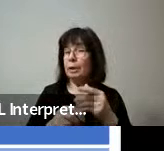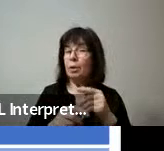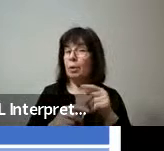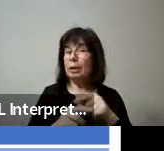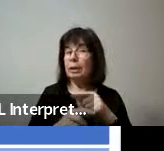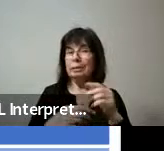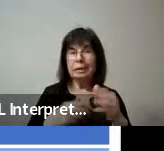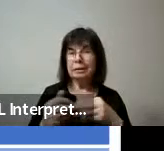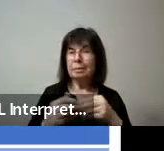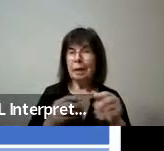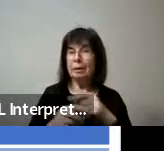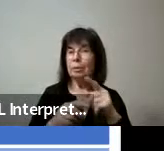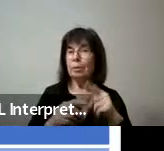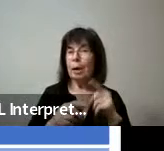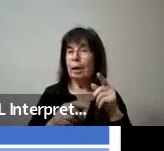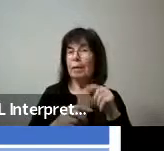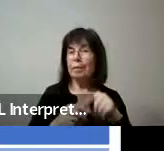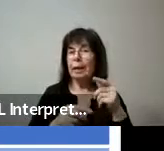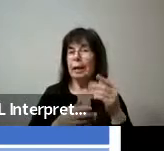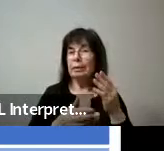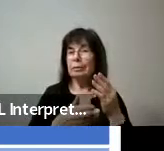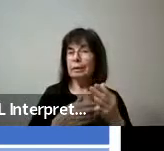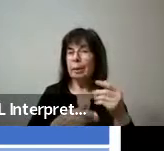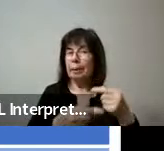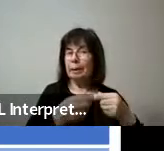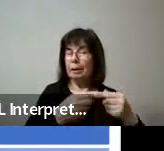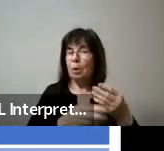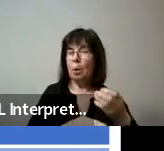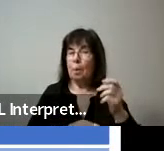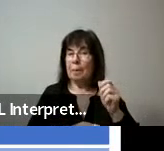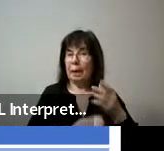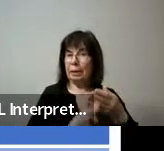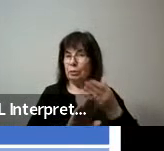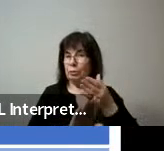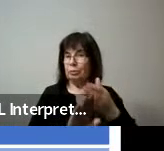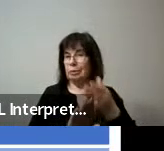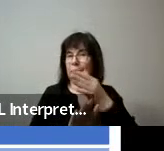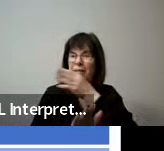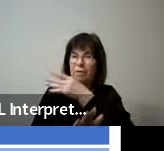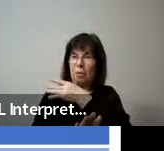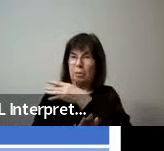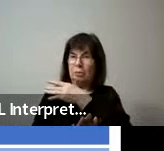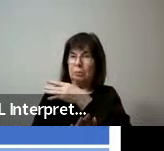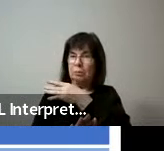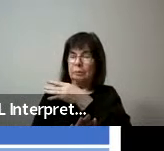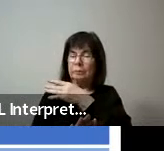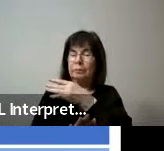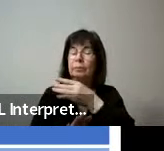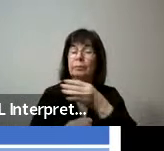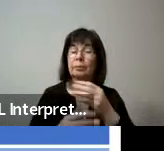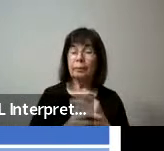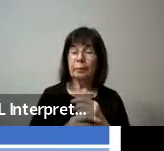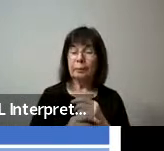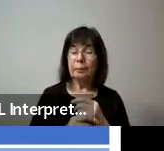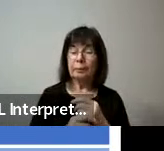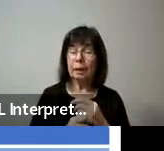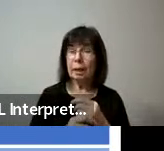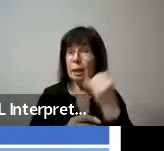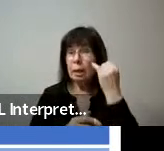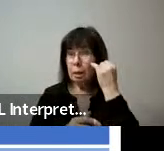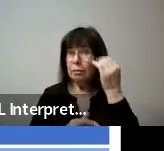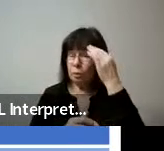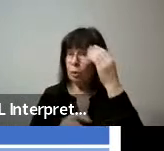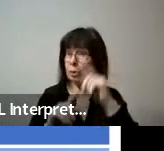back. That will continue to be the case. If somebody knows otherwise, again, please share. But that's